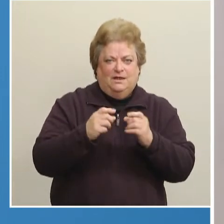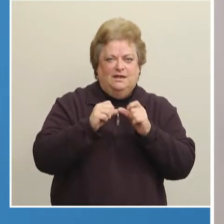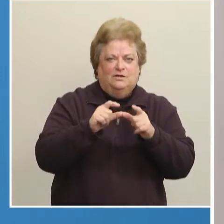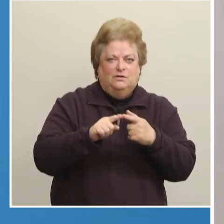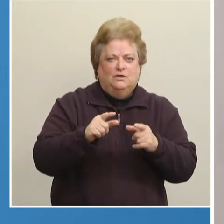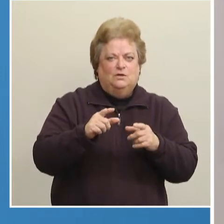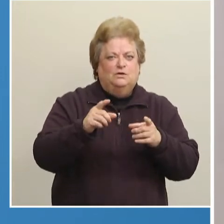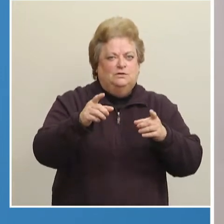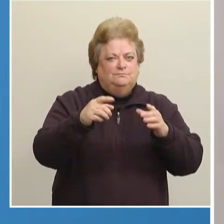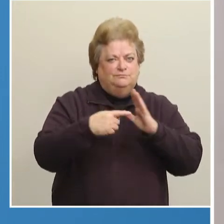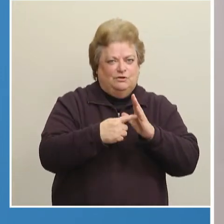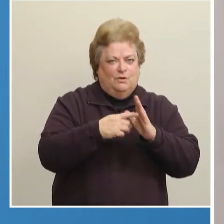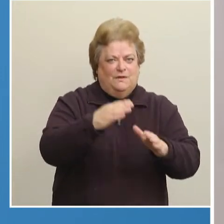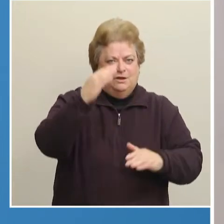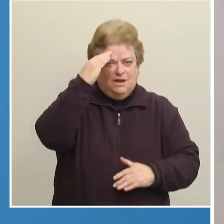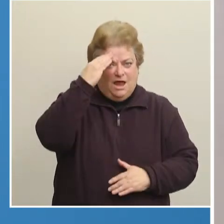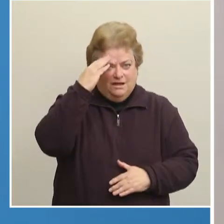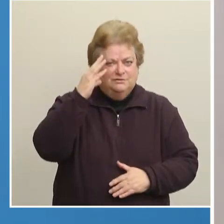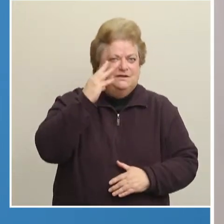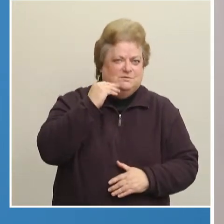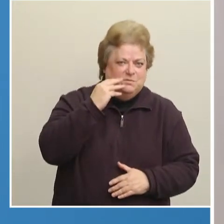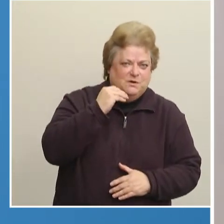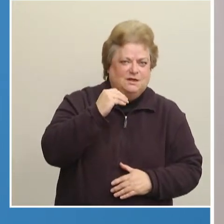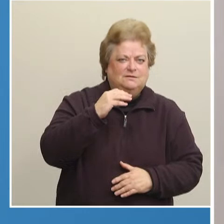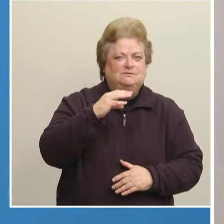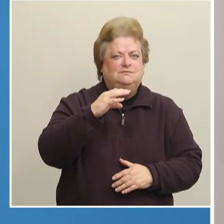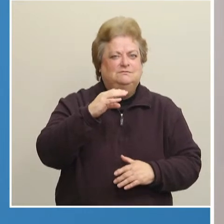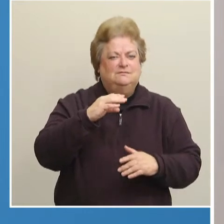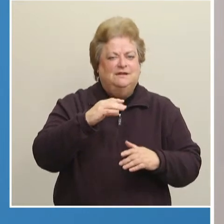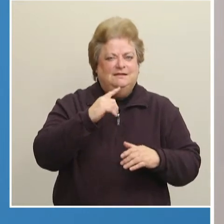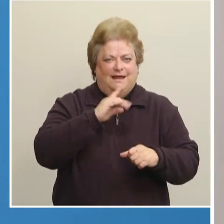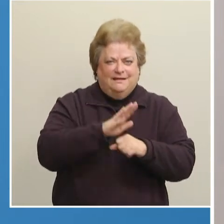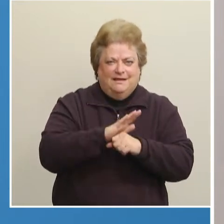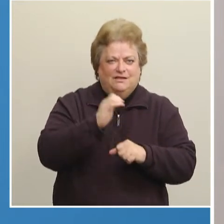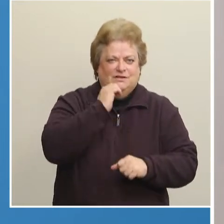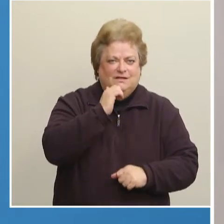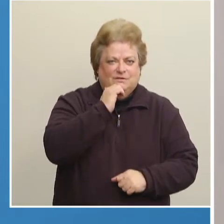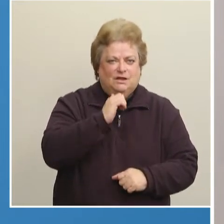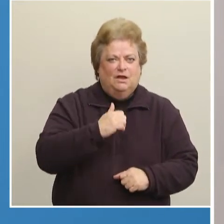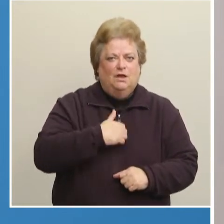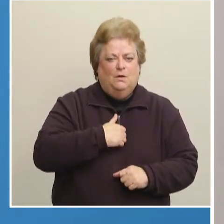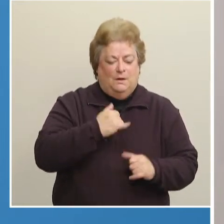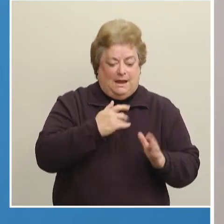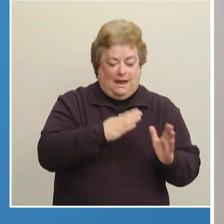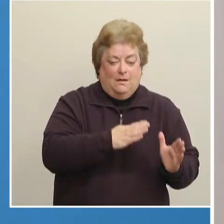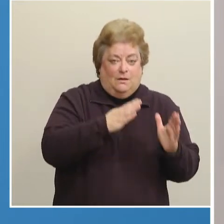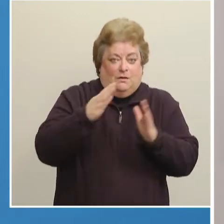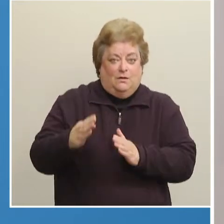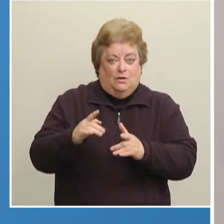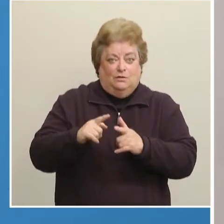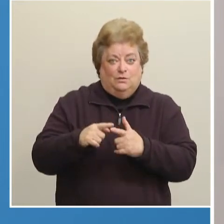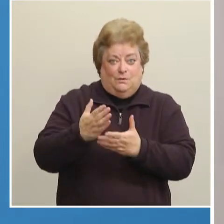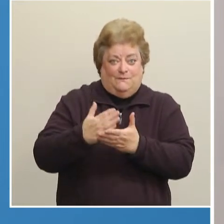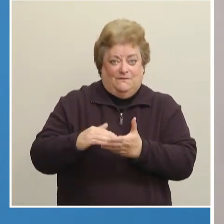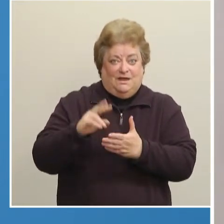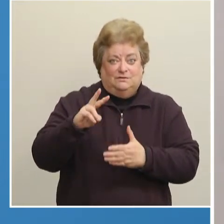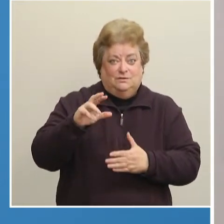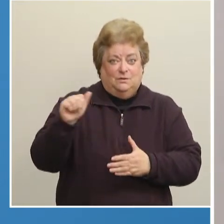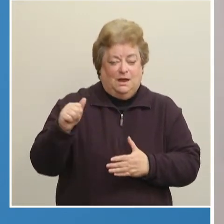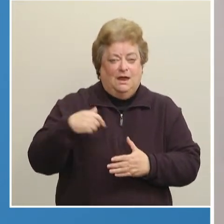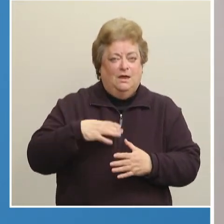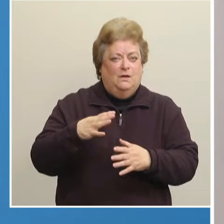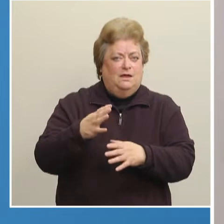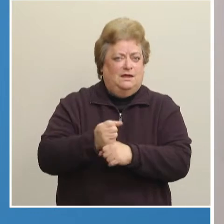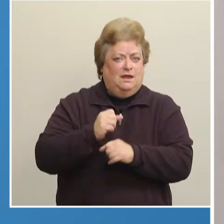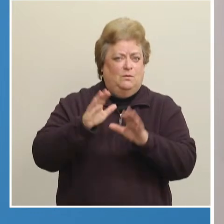knowledge, experience, and dedication every day. We are on track as we move into Phase 2A, and we continue to receive wonderful